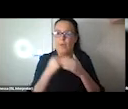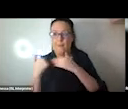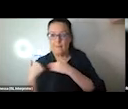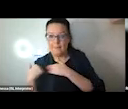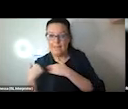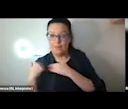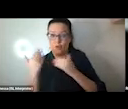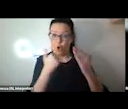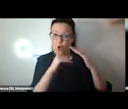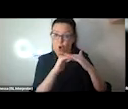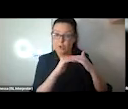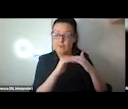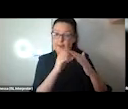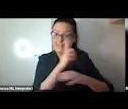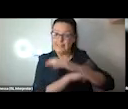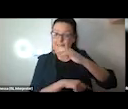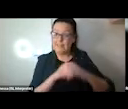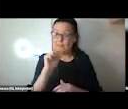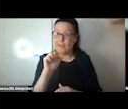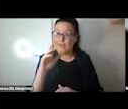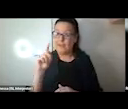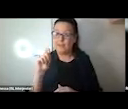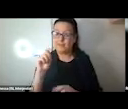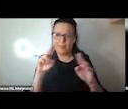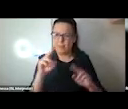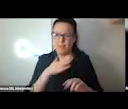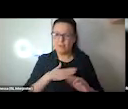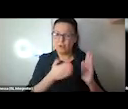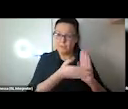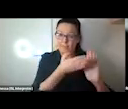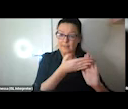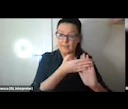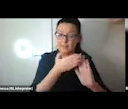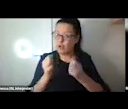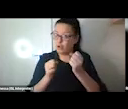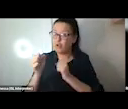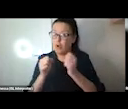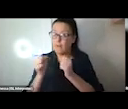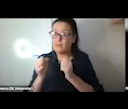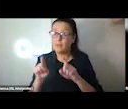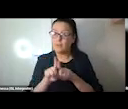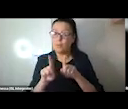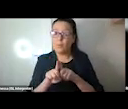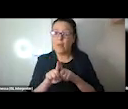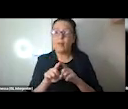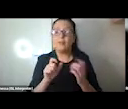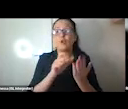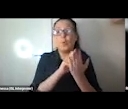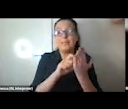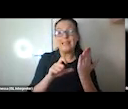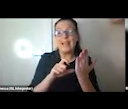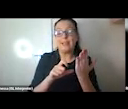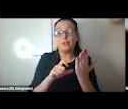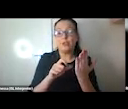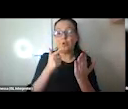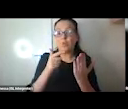Disability Act in this regard. So it's not just for buildings, but also for services. So Section 26 says that when a service is